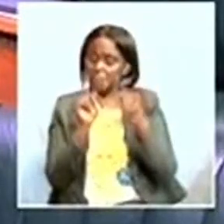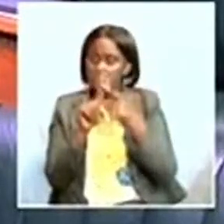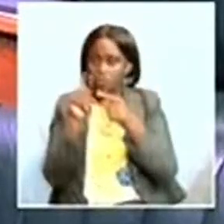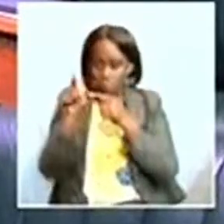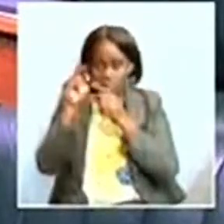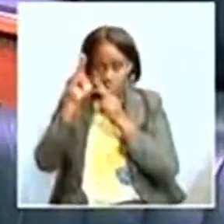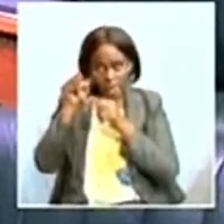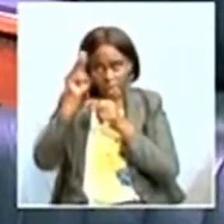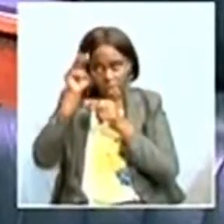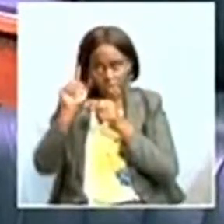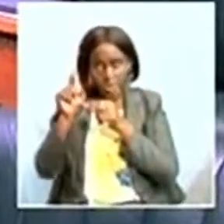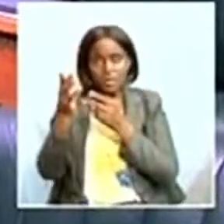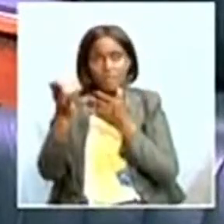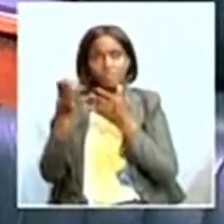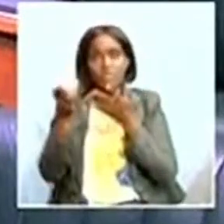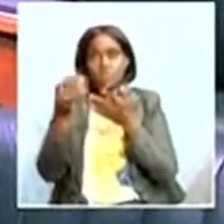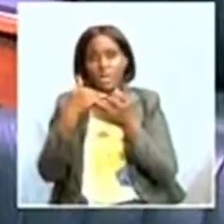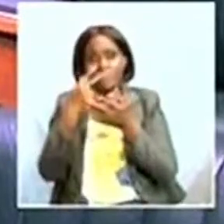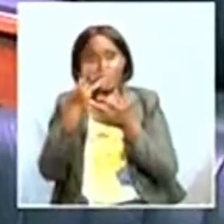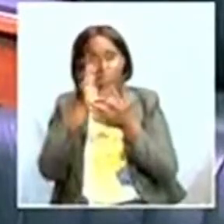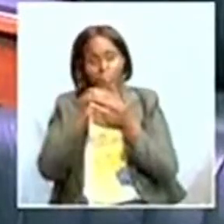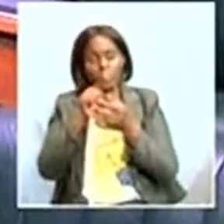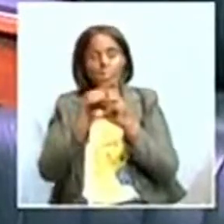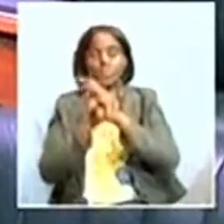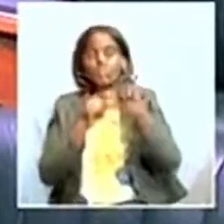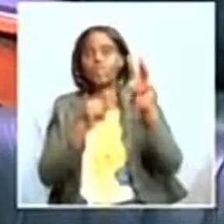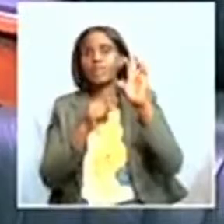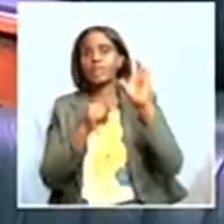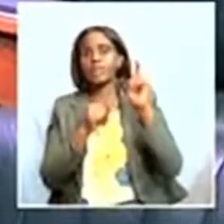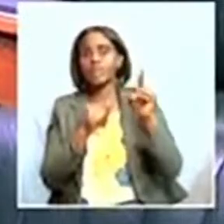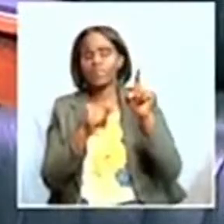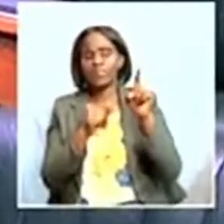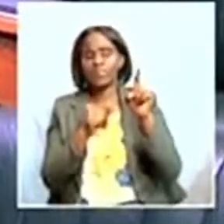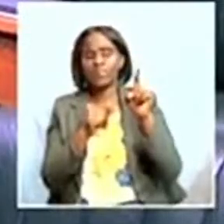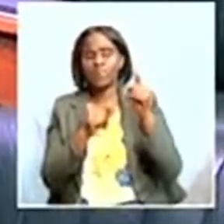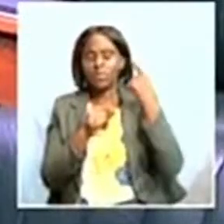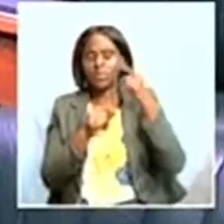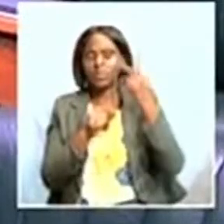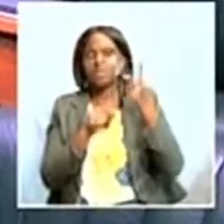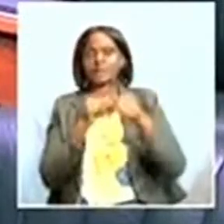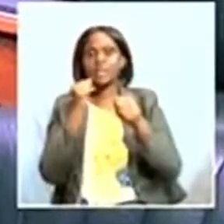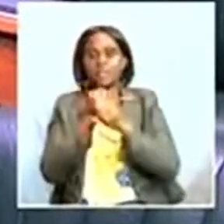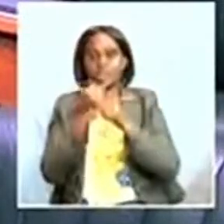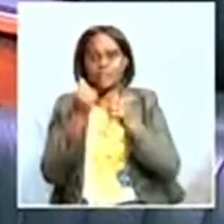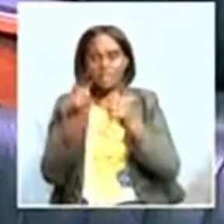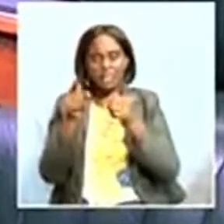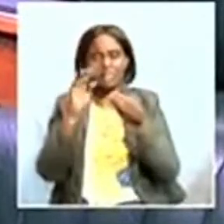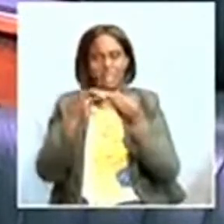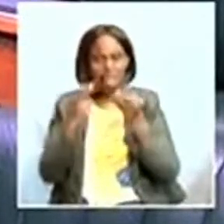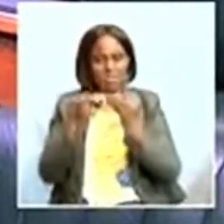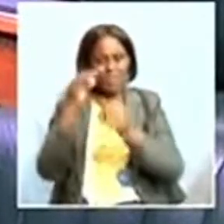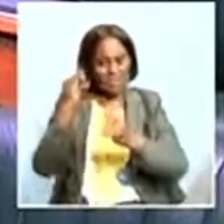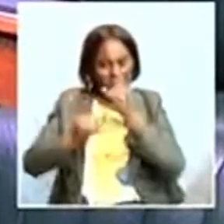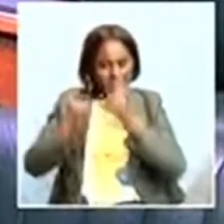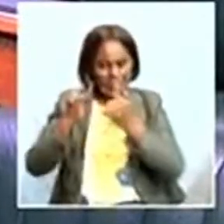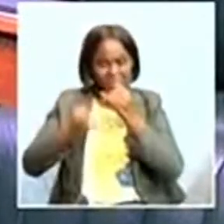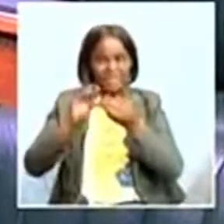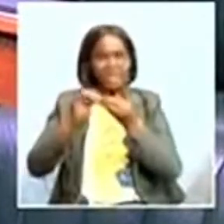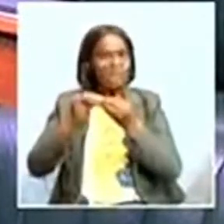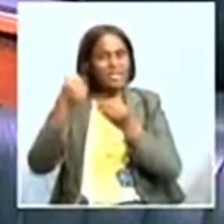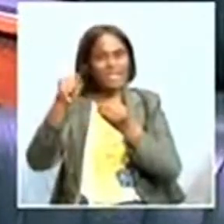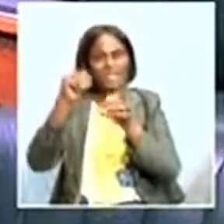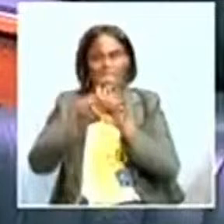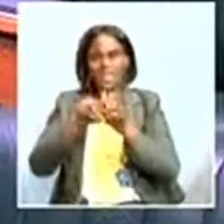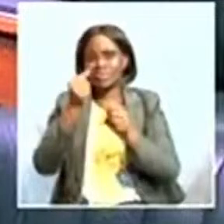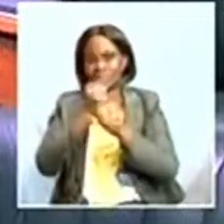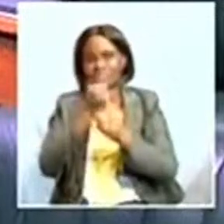Honorable Minister is that you have seen that Western Province for 3 years is the last, number 10 in grade